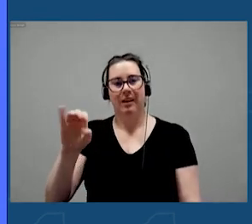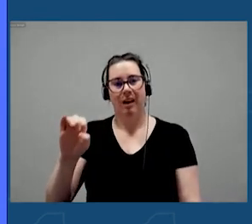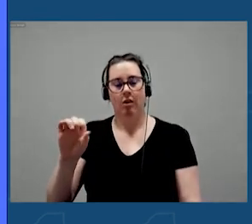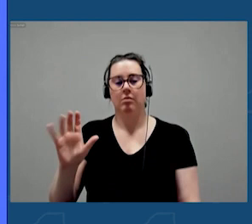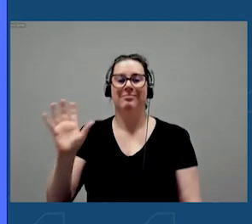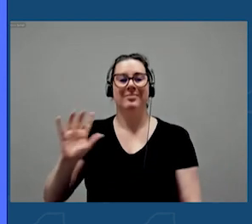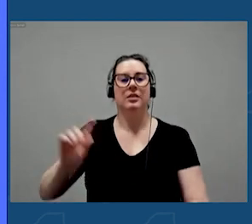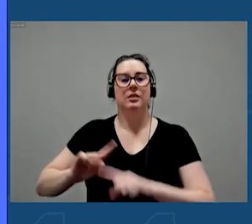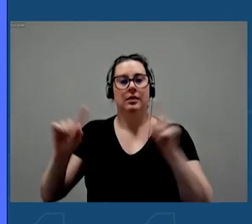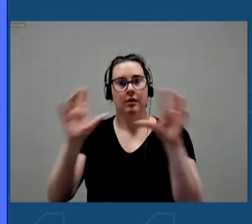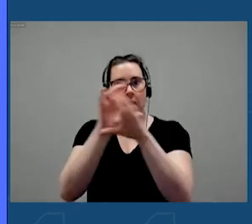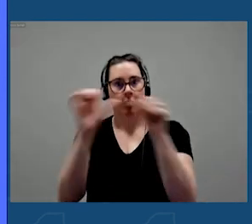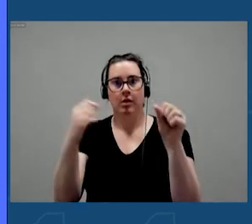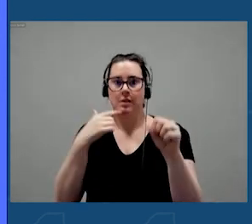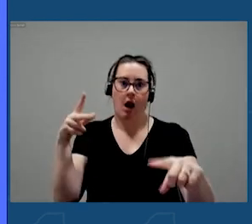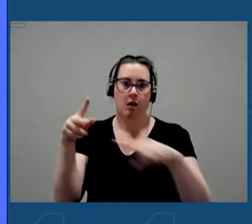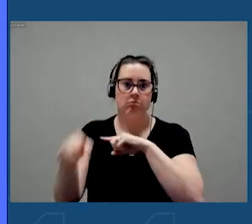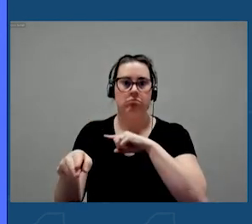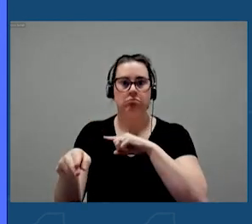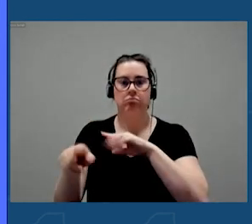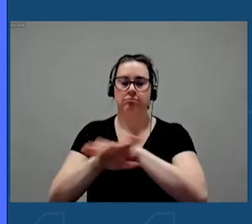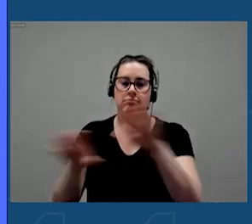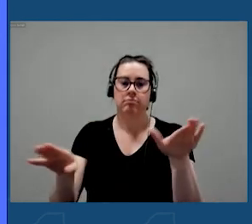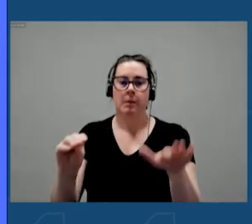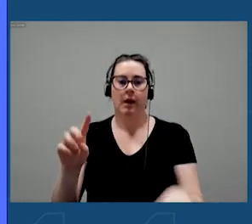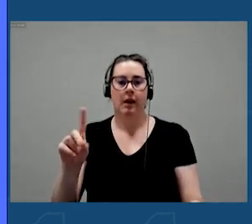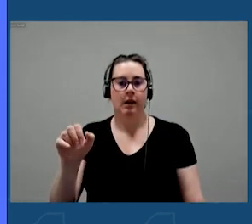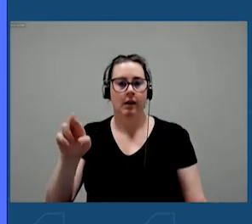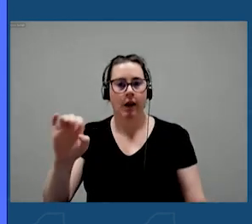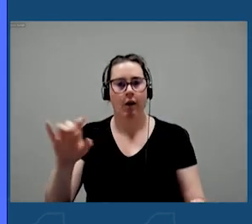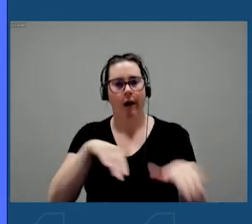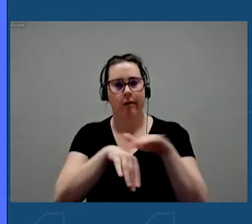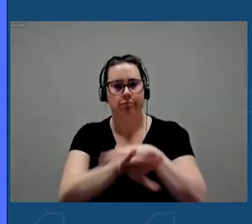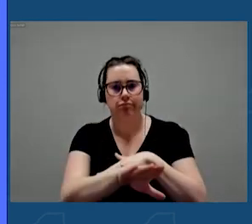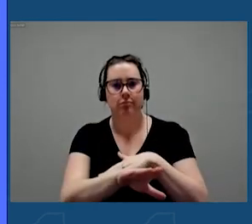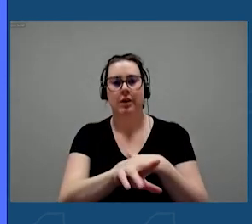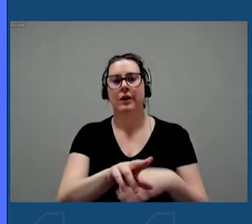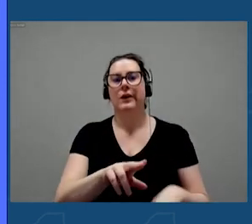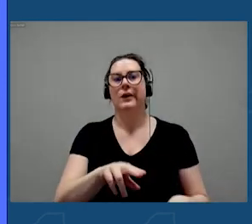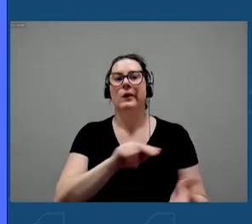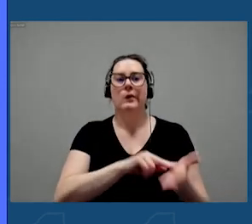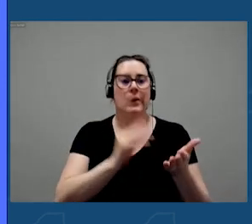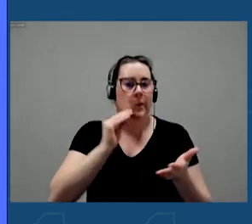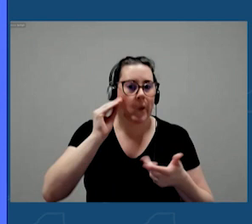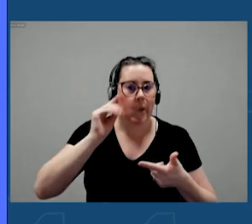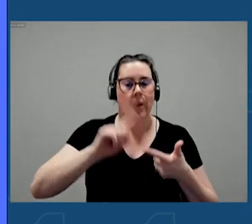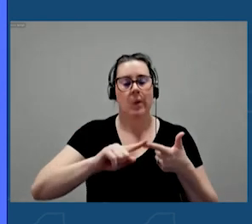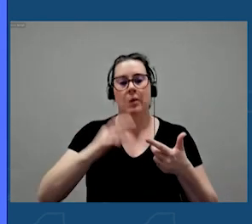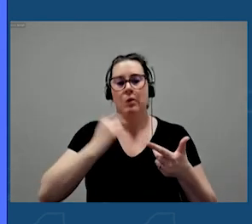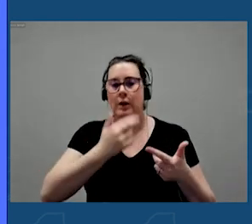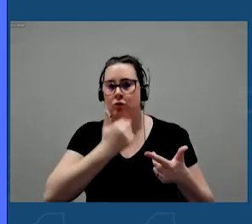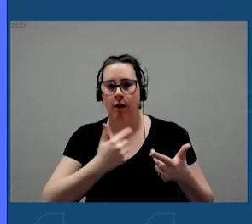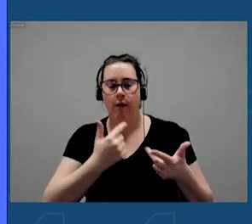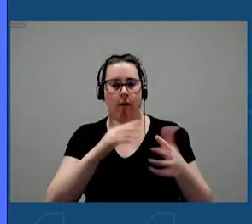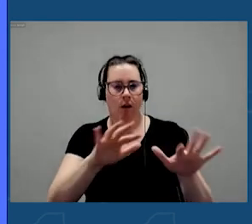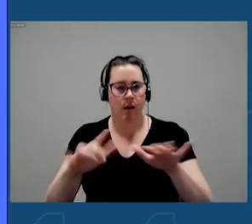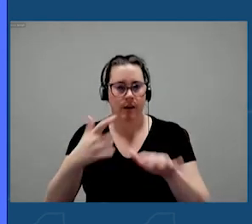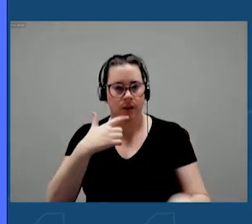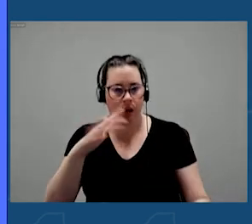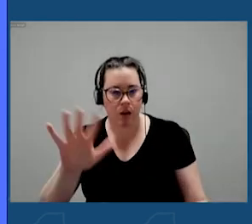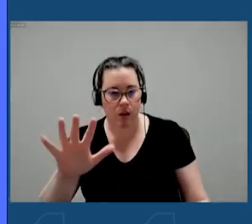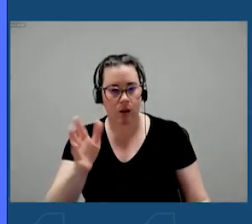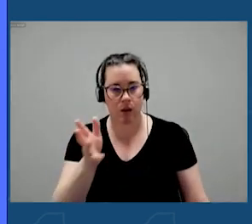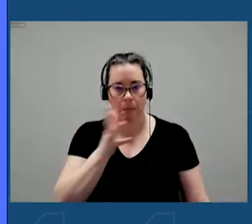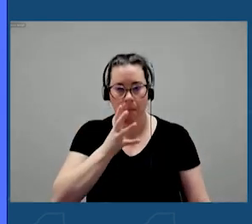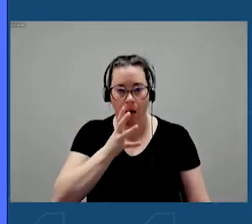about cutting Medicare. I went into nursing homes and diners and VFW homes. I said, seriously? Your mom's not going to have Medicare?